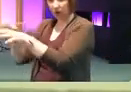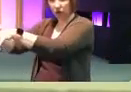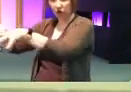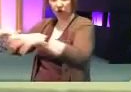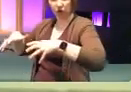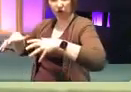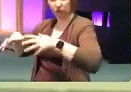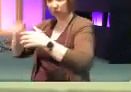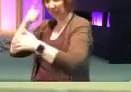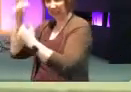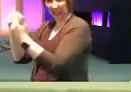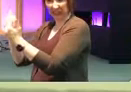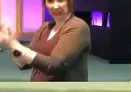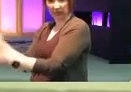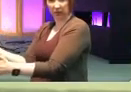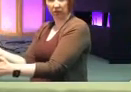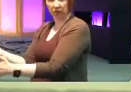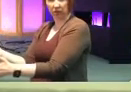easiest path to take?